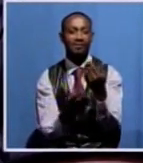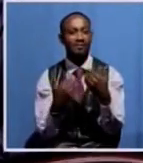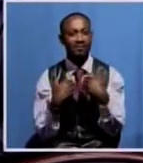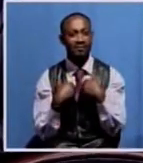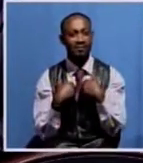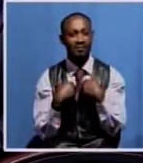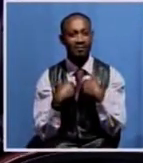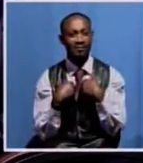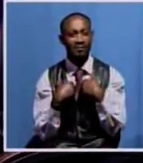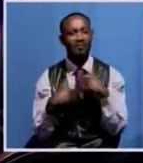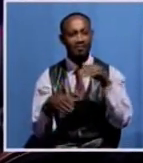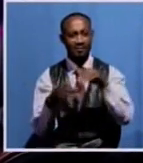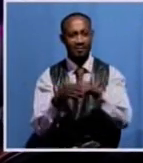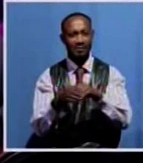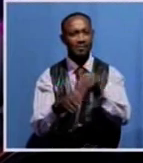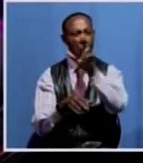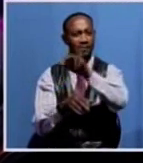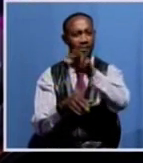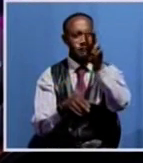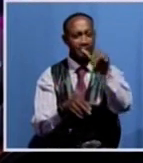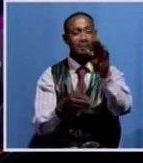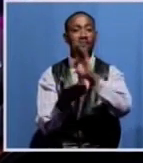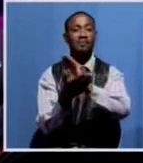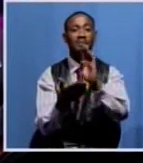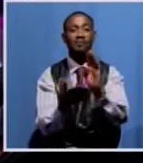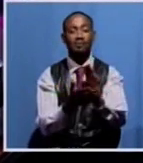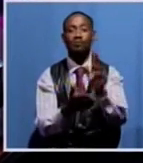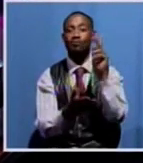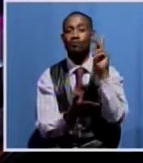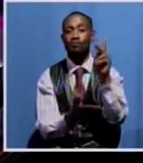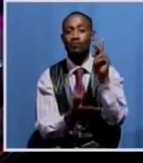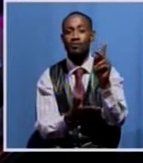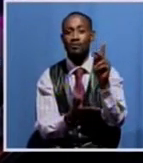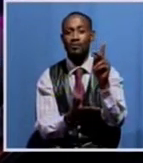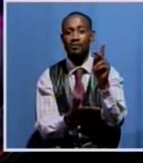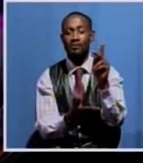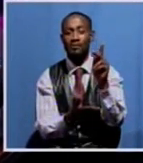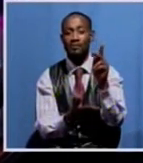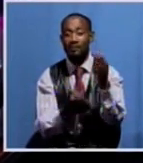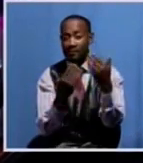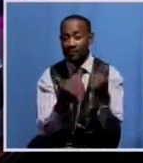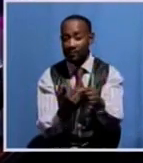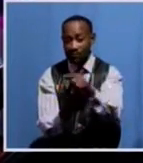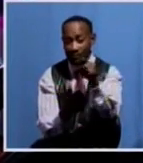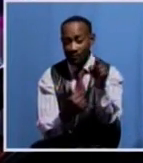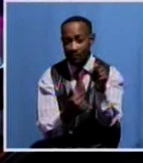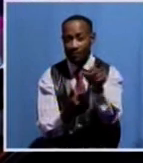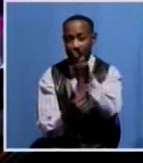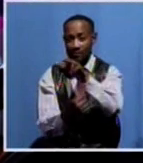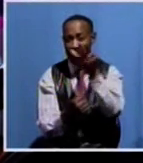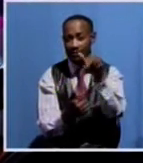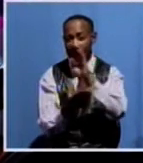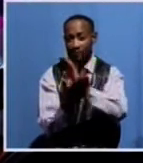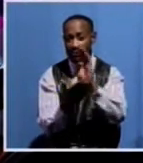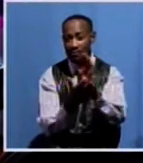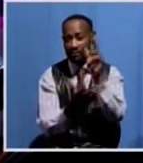have somewhere in the region of 33 billion kwacha. So I'm spending 33 billion kwacha as of now just to service those